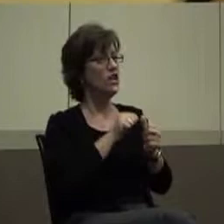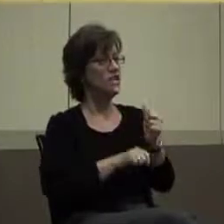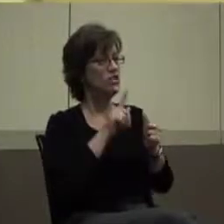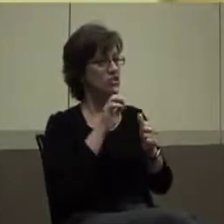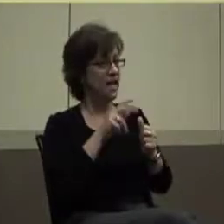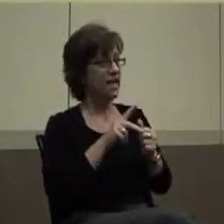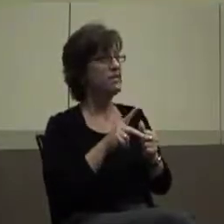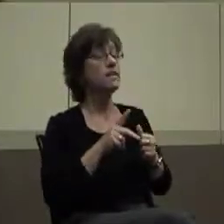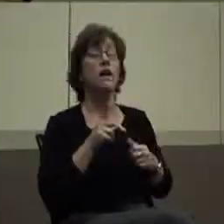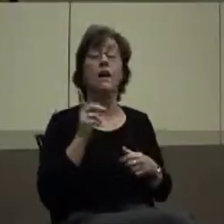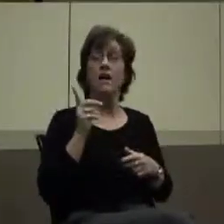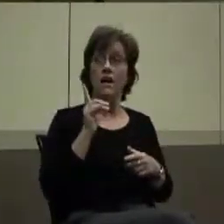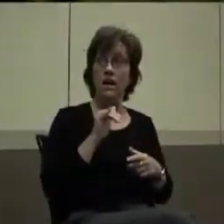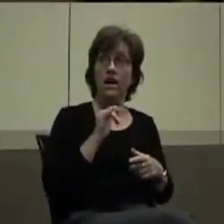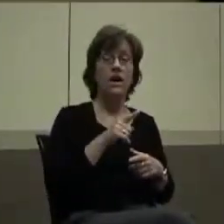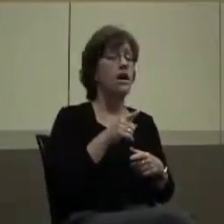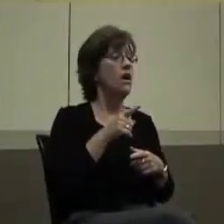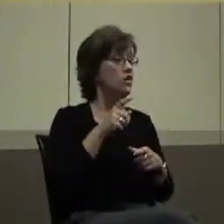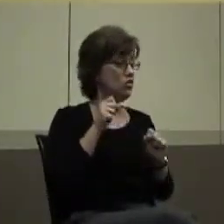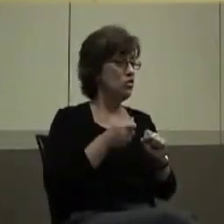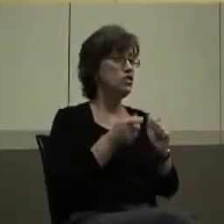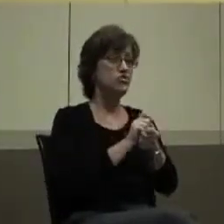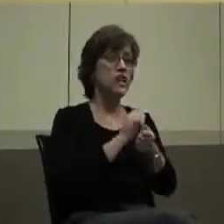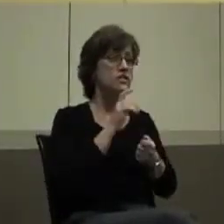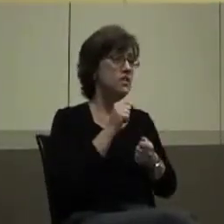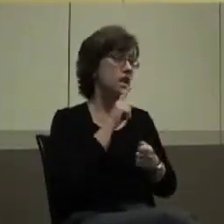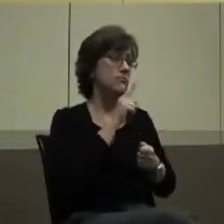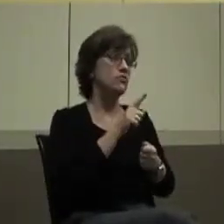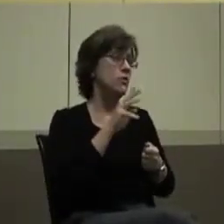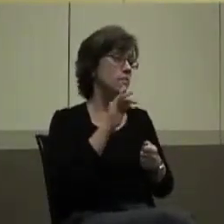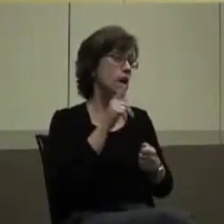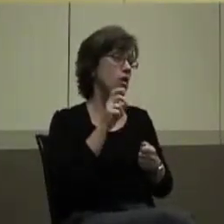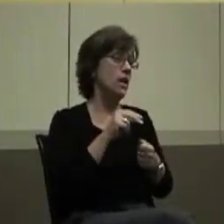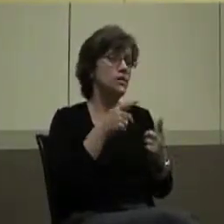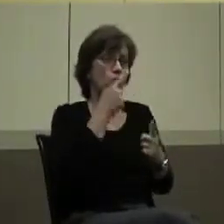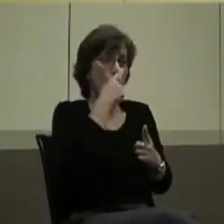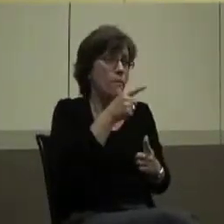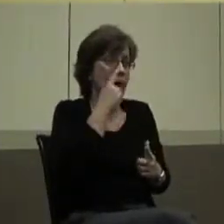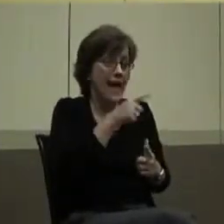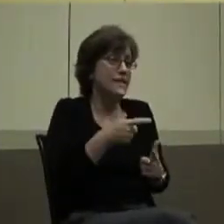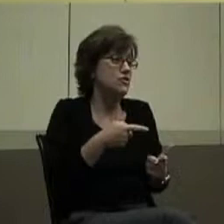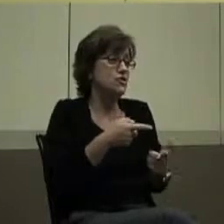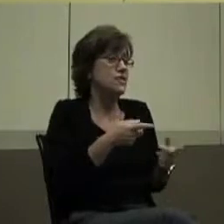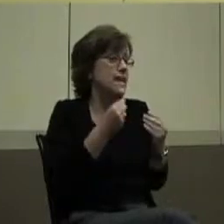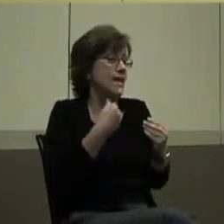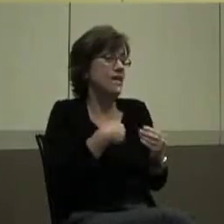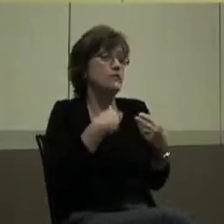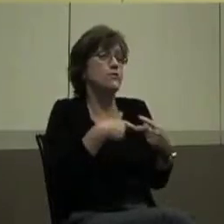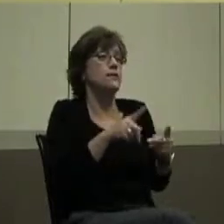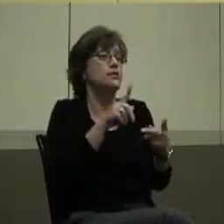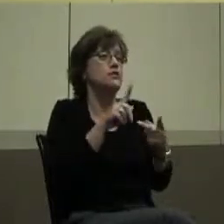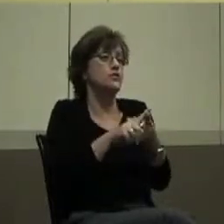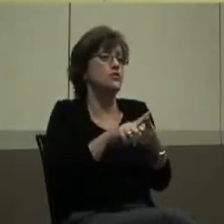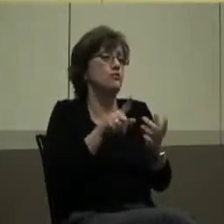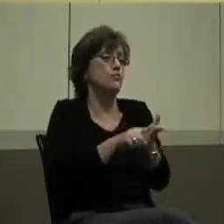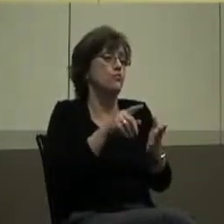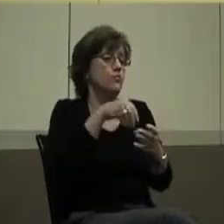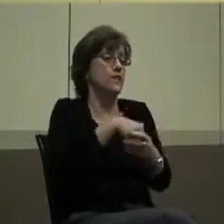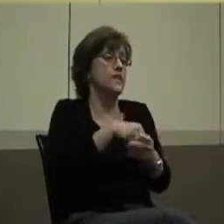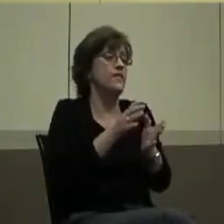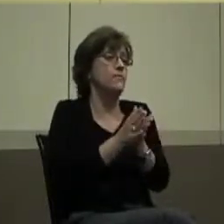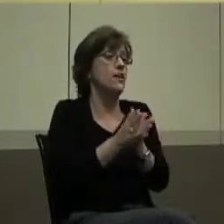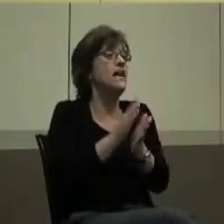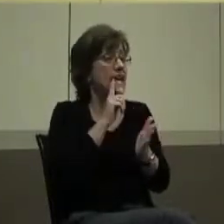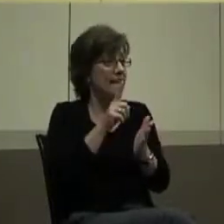huh? You could certainly change it. I'm sure Marilyn Friend won't mind. She gave us permission to put this in the book, in the actual manual, and it